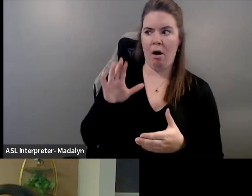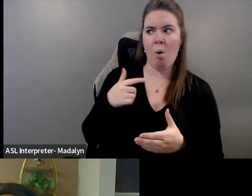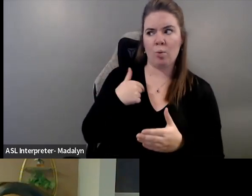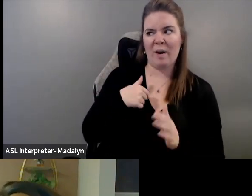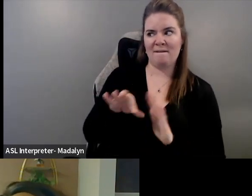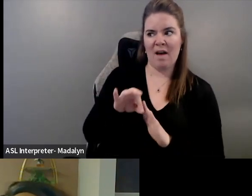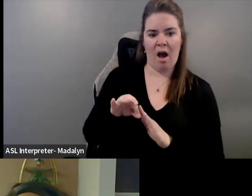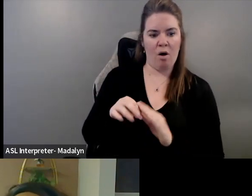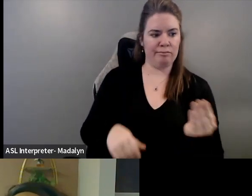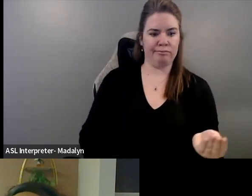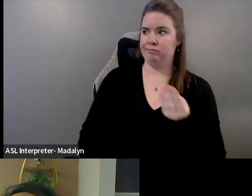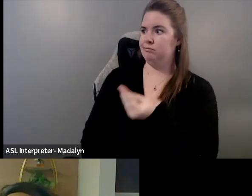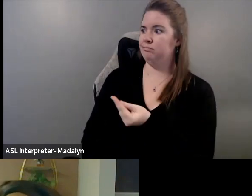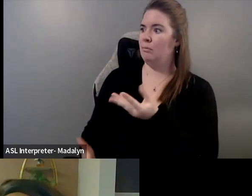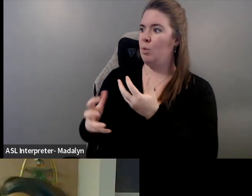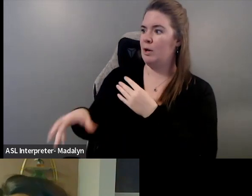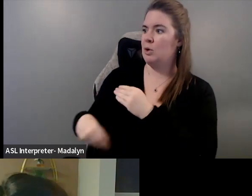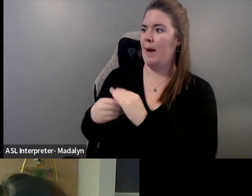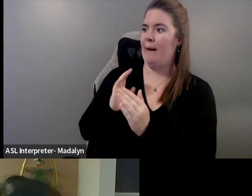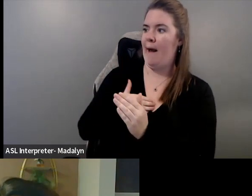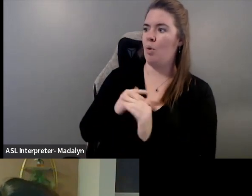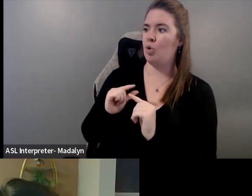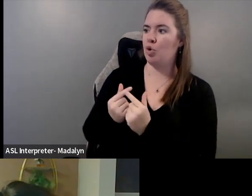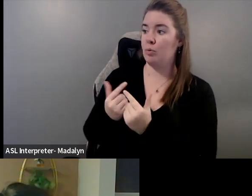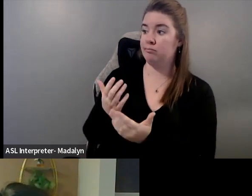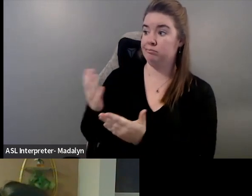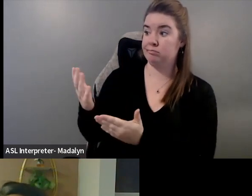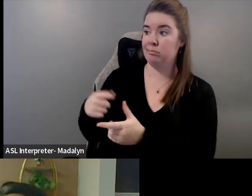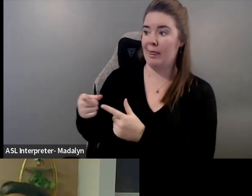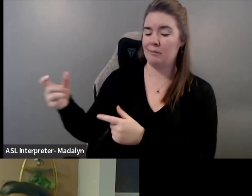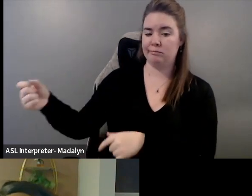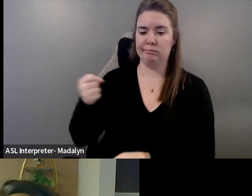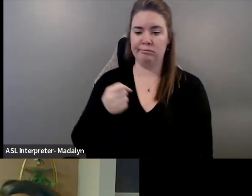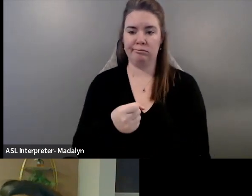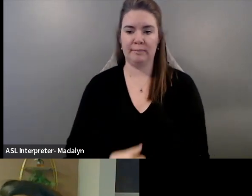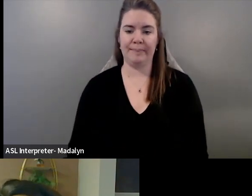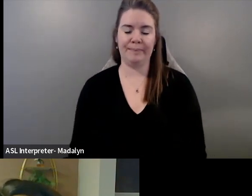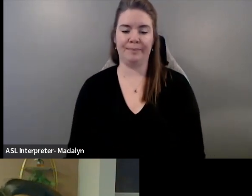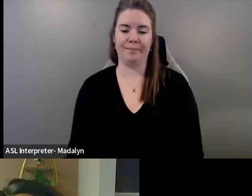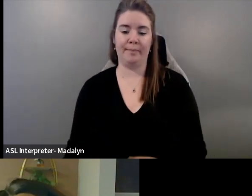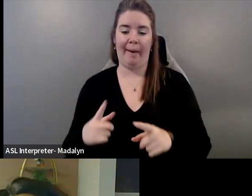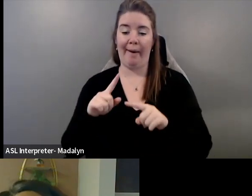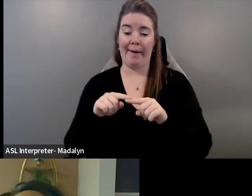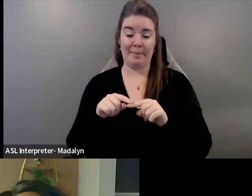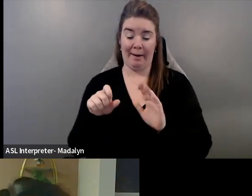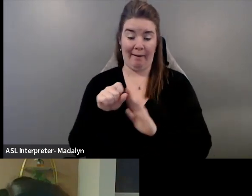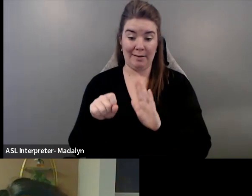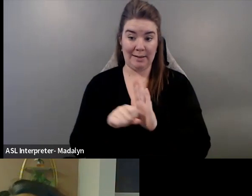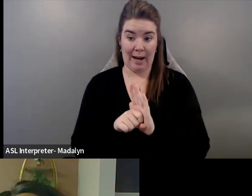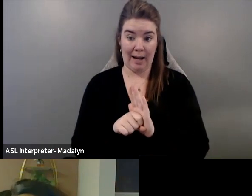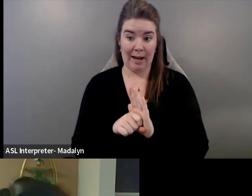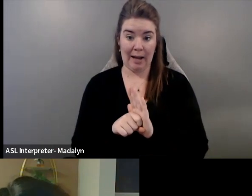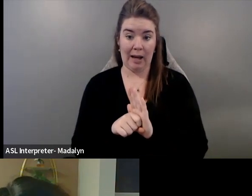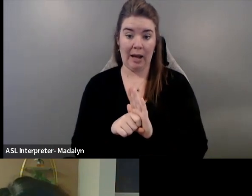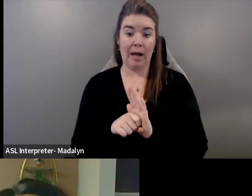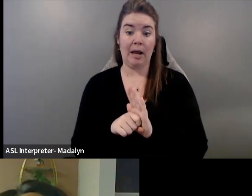person would be great. We want to add them to our group. Now, I will say, depending on the state that you're in, the way